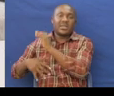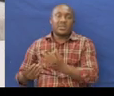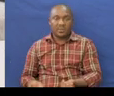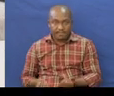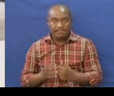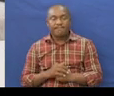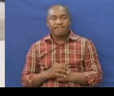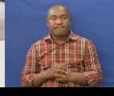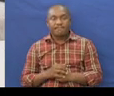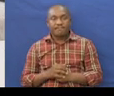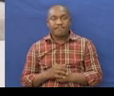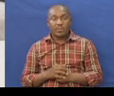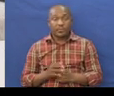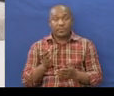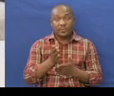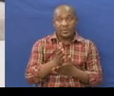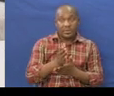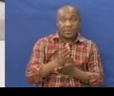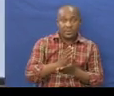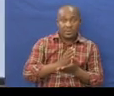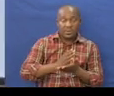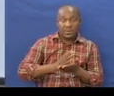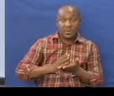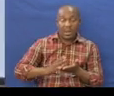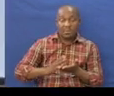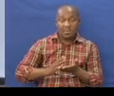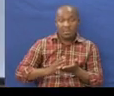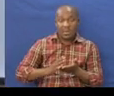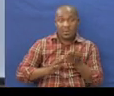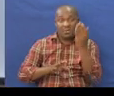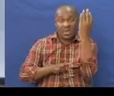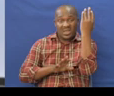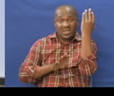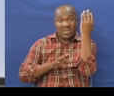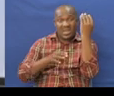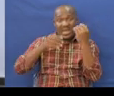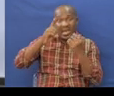Now, some of the disadvantages of field research include the following.